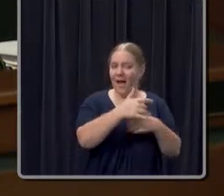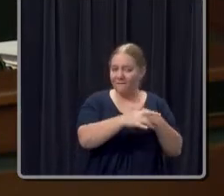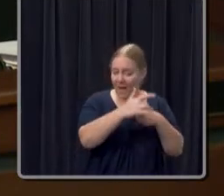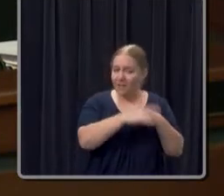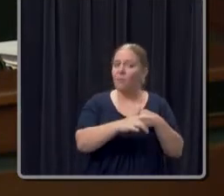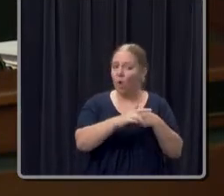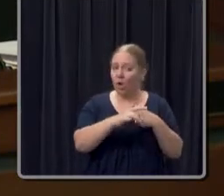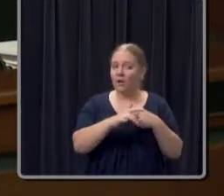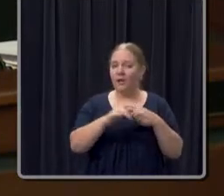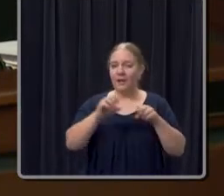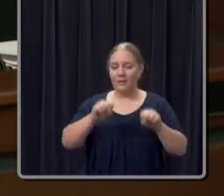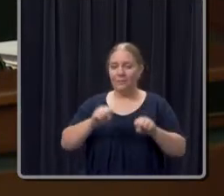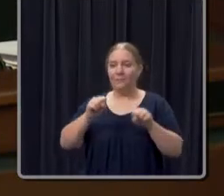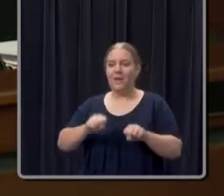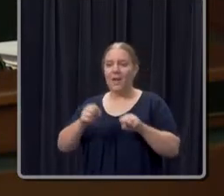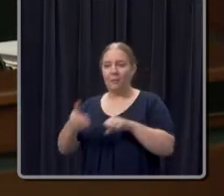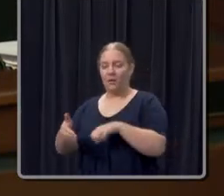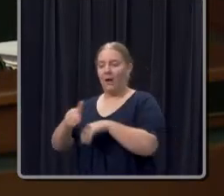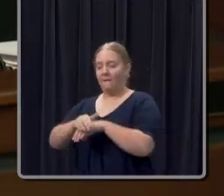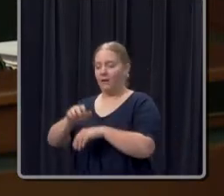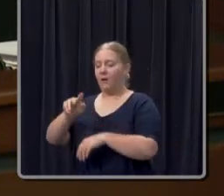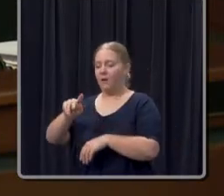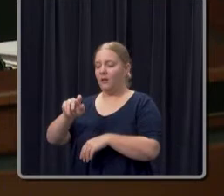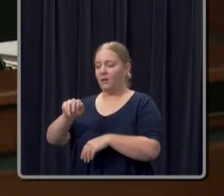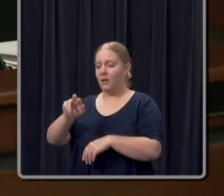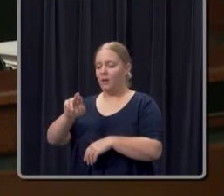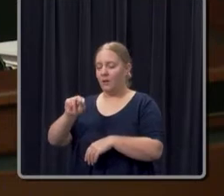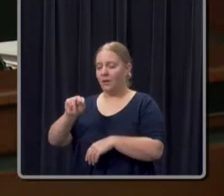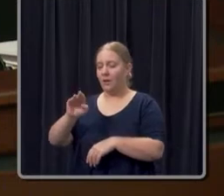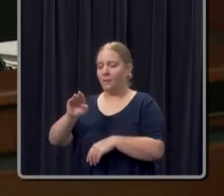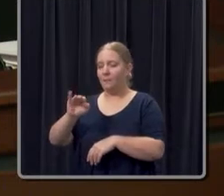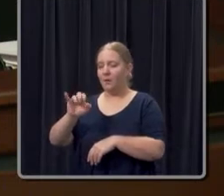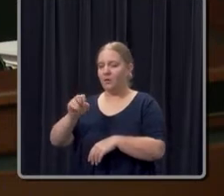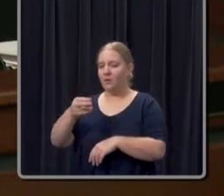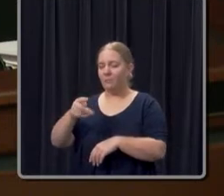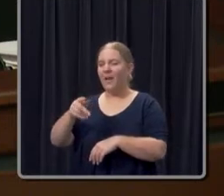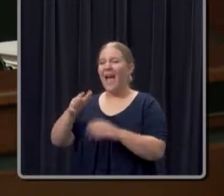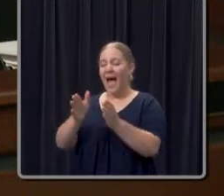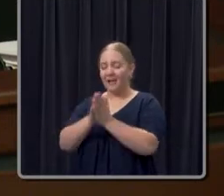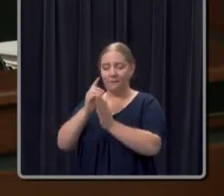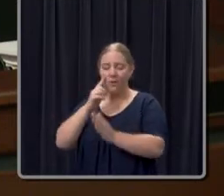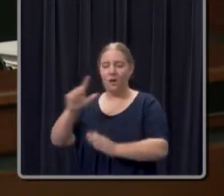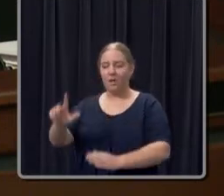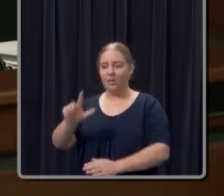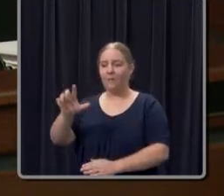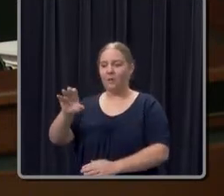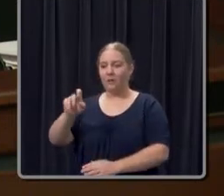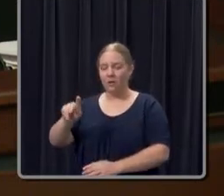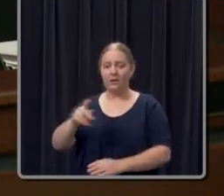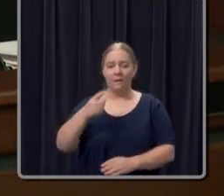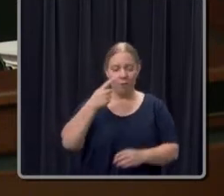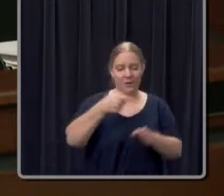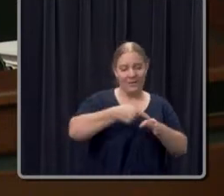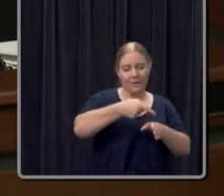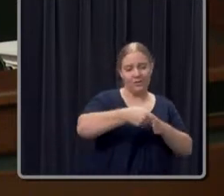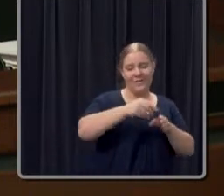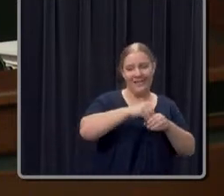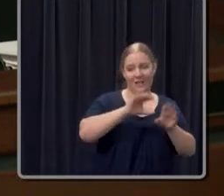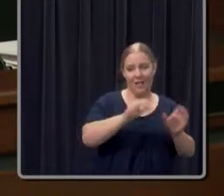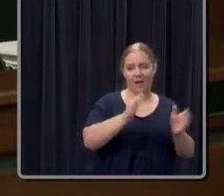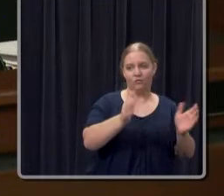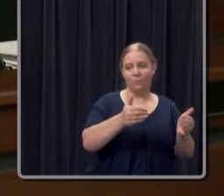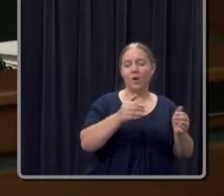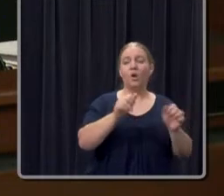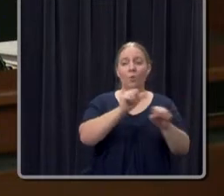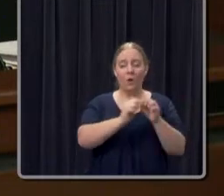lot of ways to be able to cover what Karen Bishop is asking for in those library clerks, for those specialists in the classrooms, to work with all the children